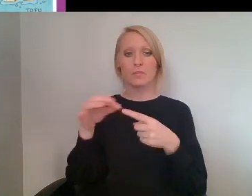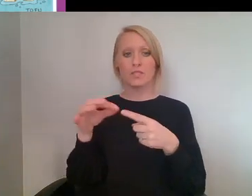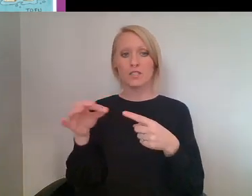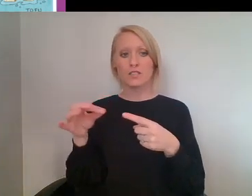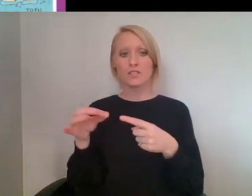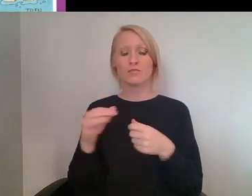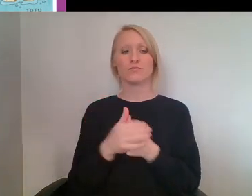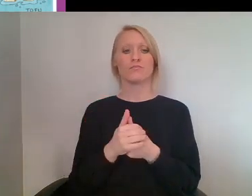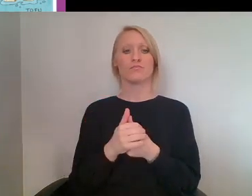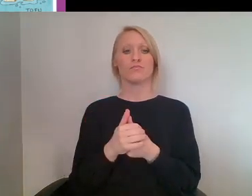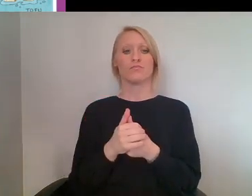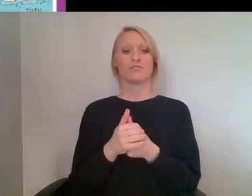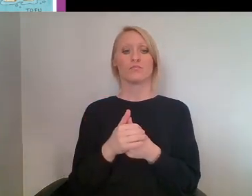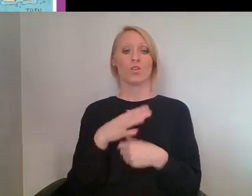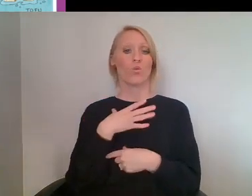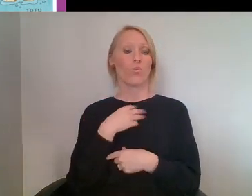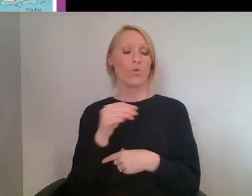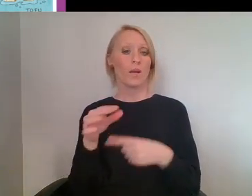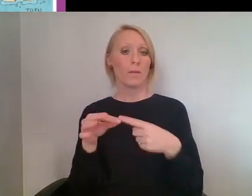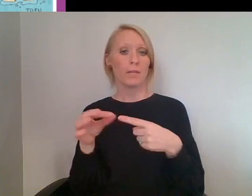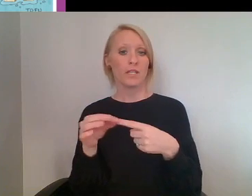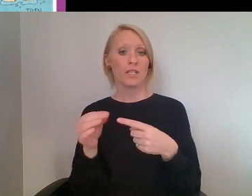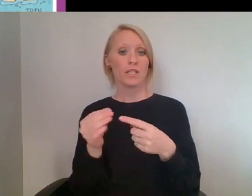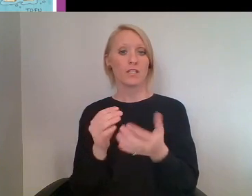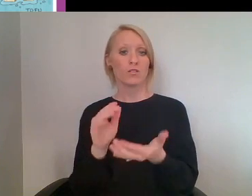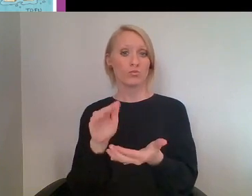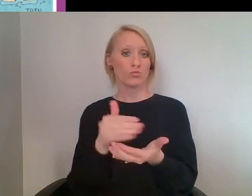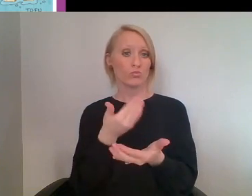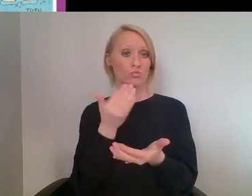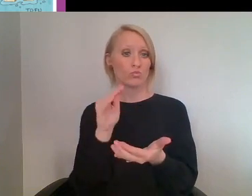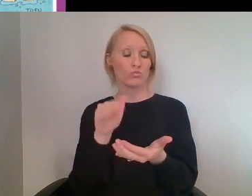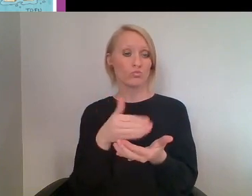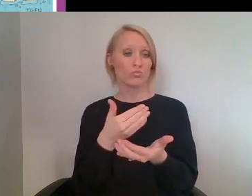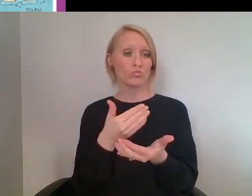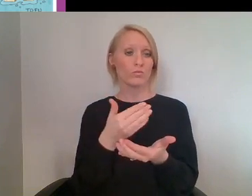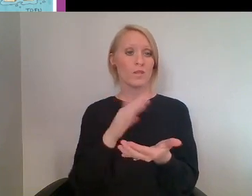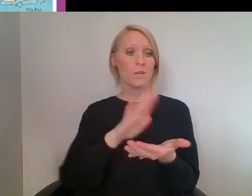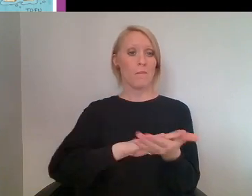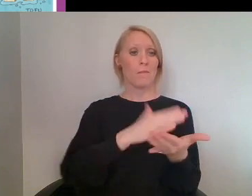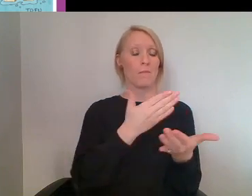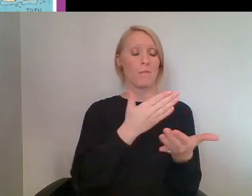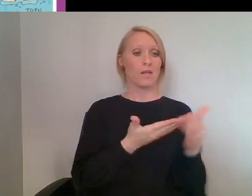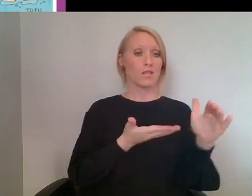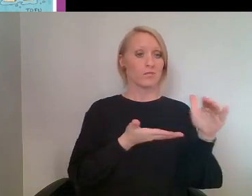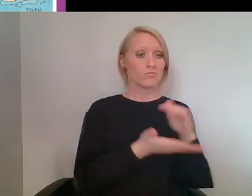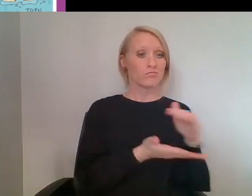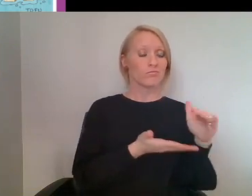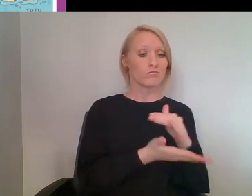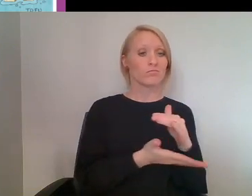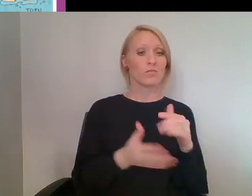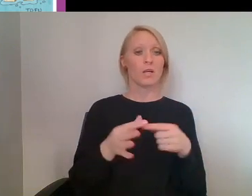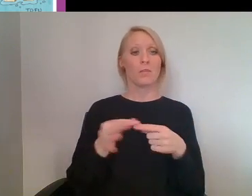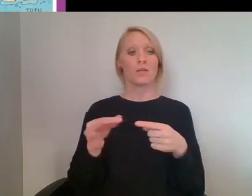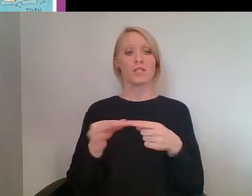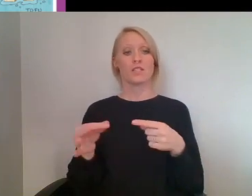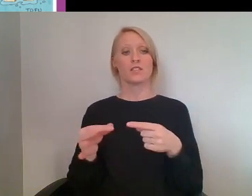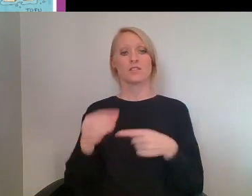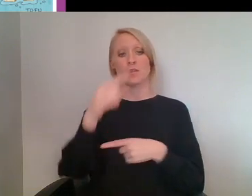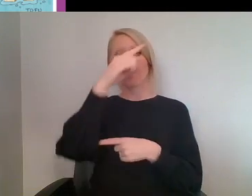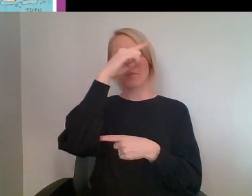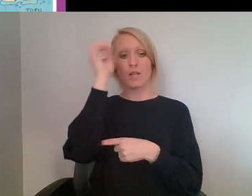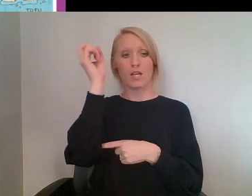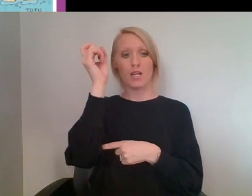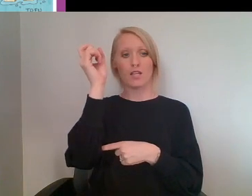pea, lentil, or white bean soups. You could do baked beans. You could do a black bean enchilada and put all the cheese and all the other yummy stuff that you put